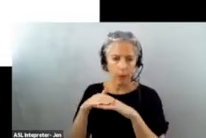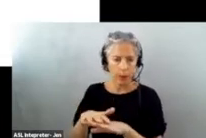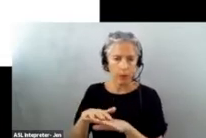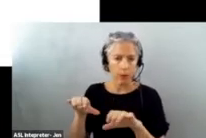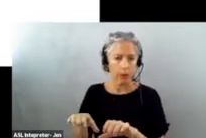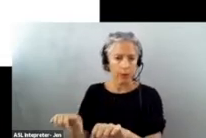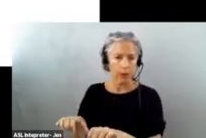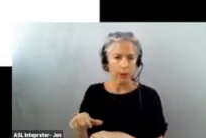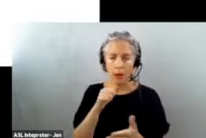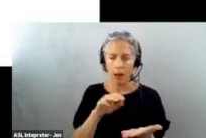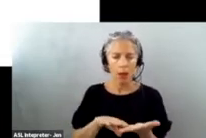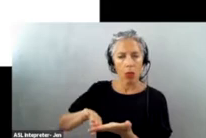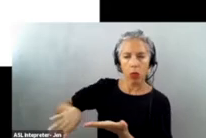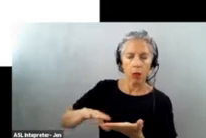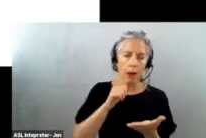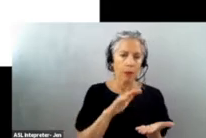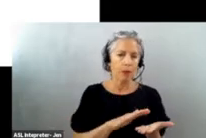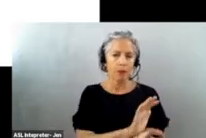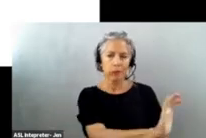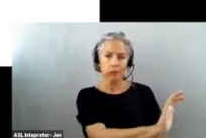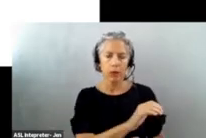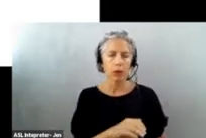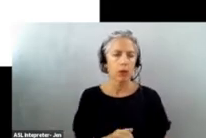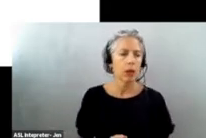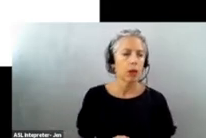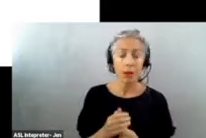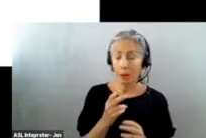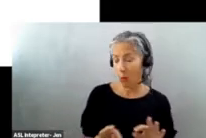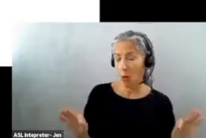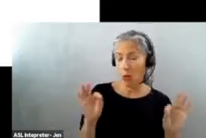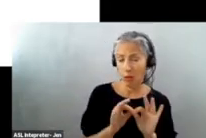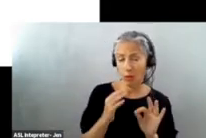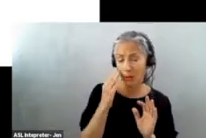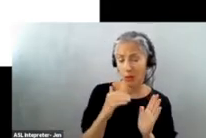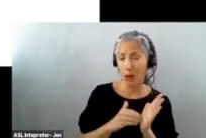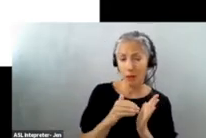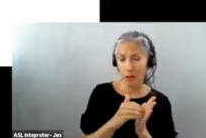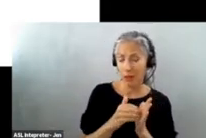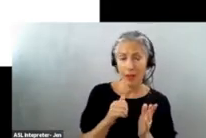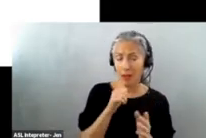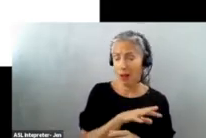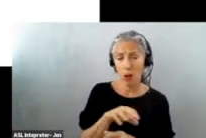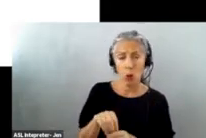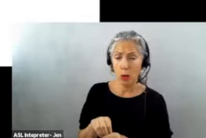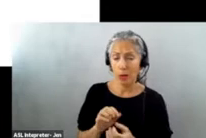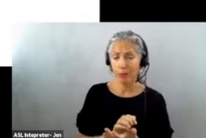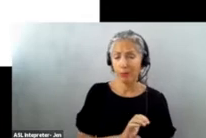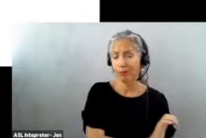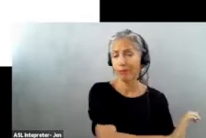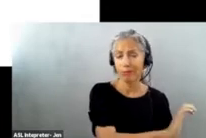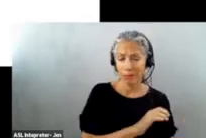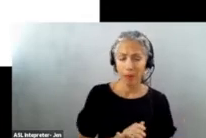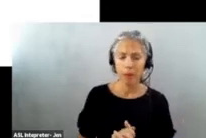activities. And this is a first very important step, because quite often they are not included, they are